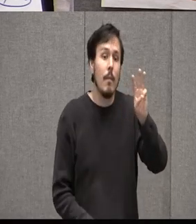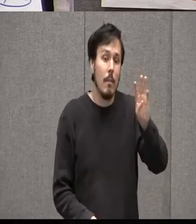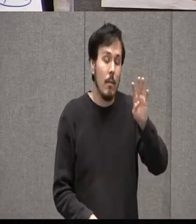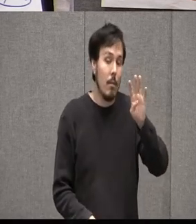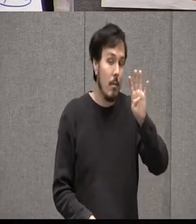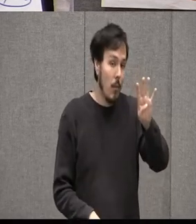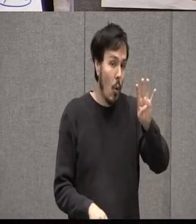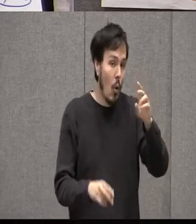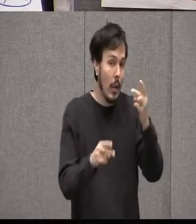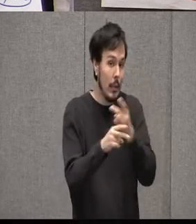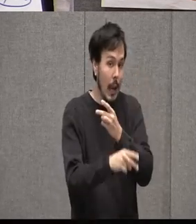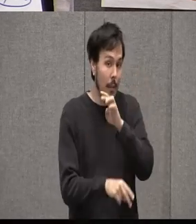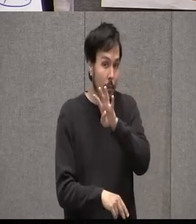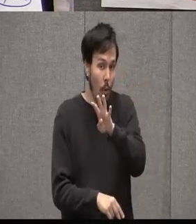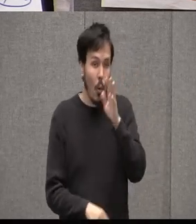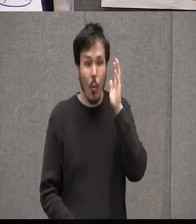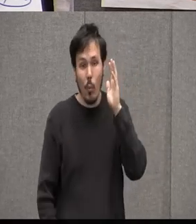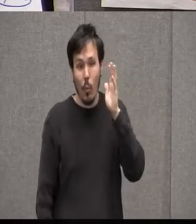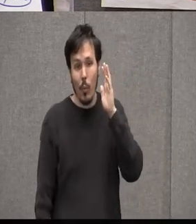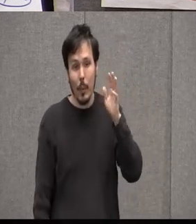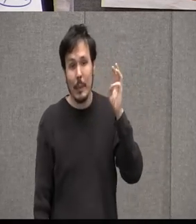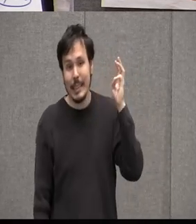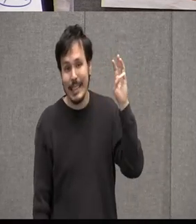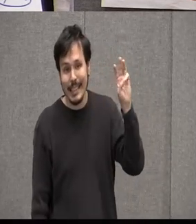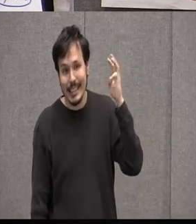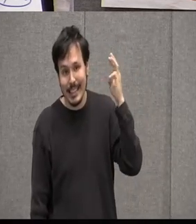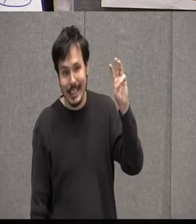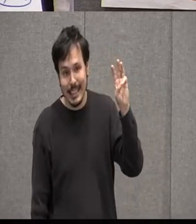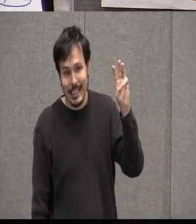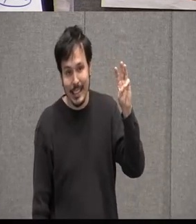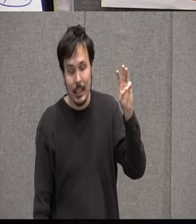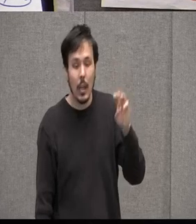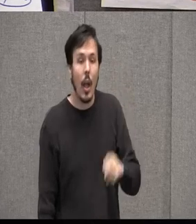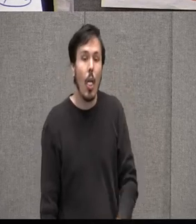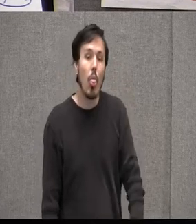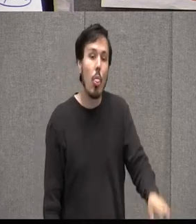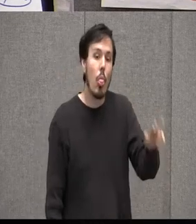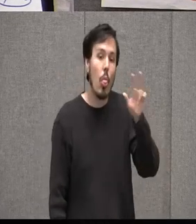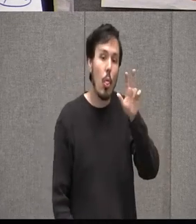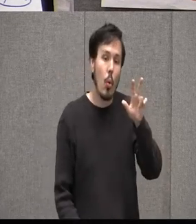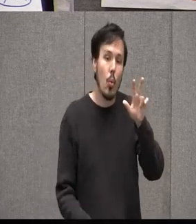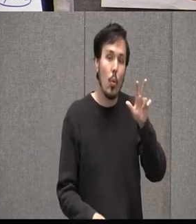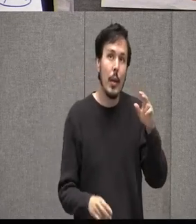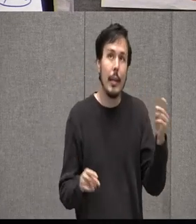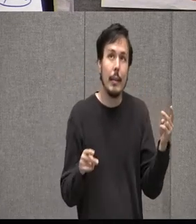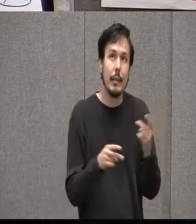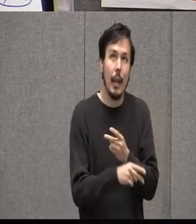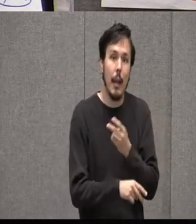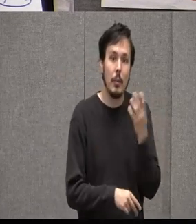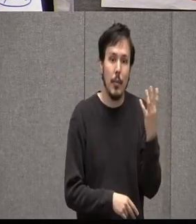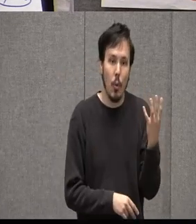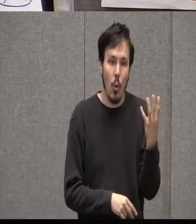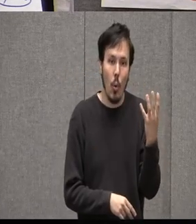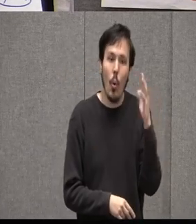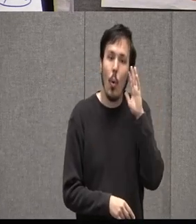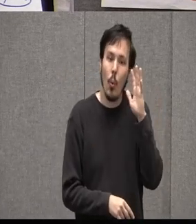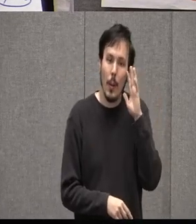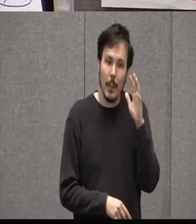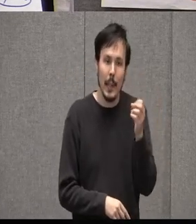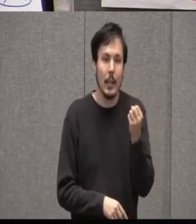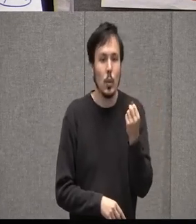4 equals 16, and 3 times 4 equals